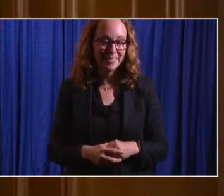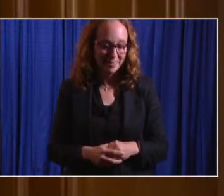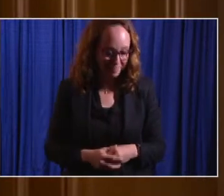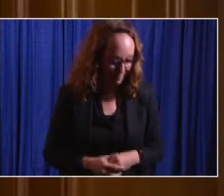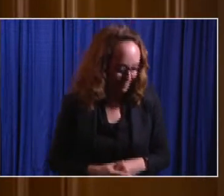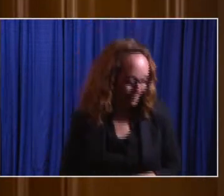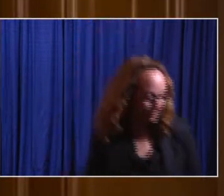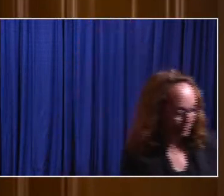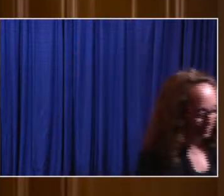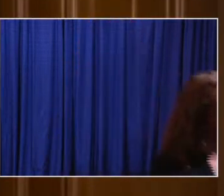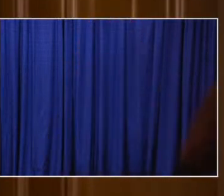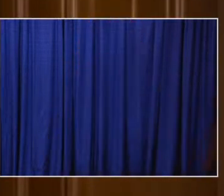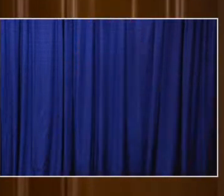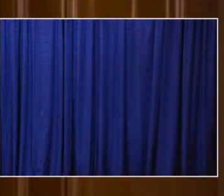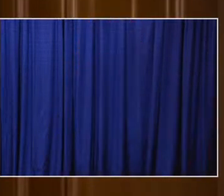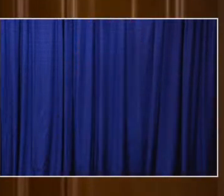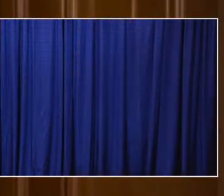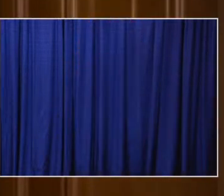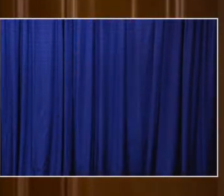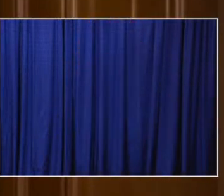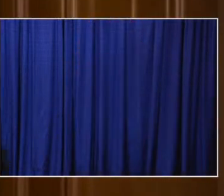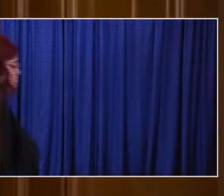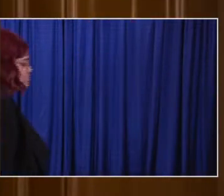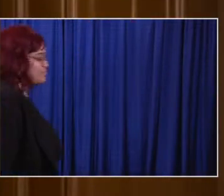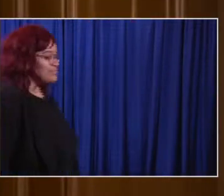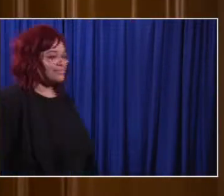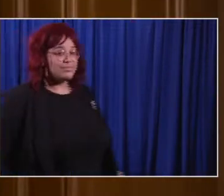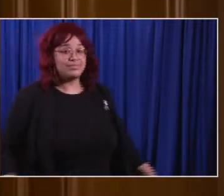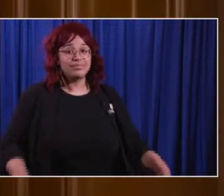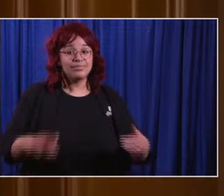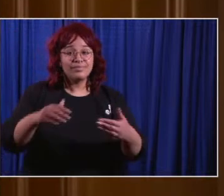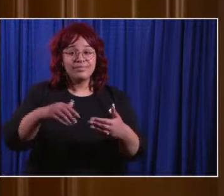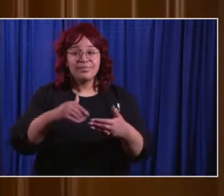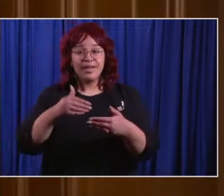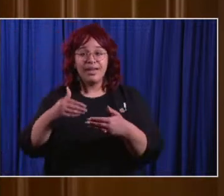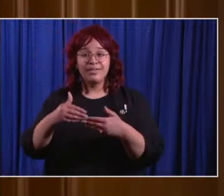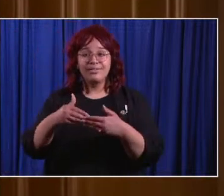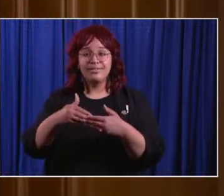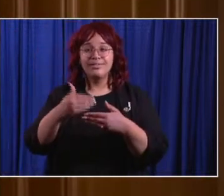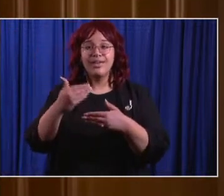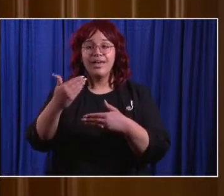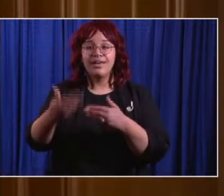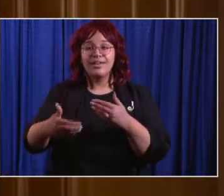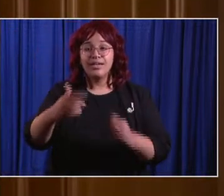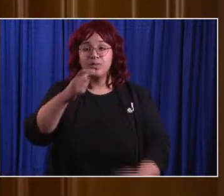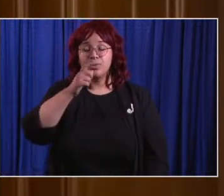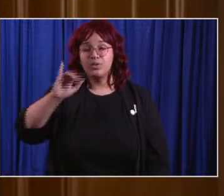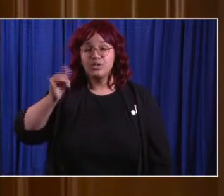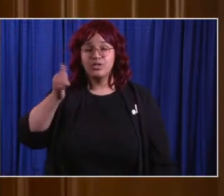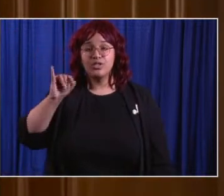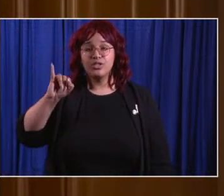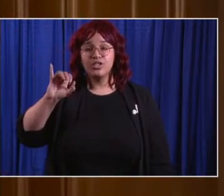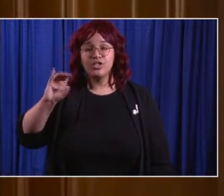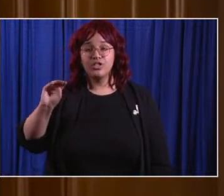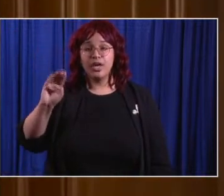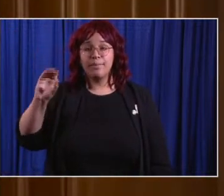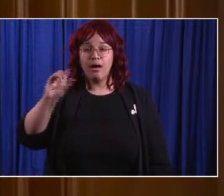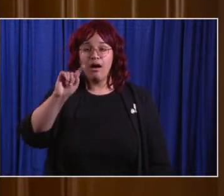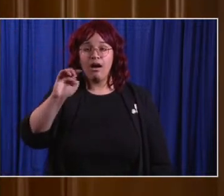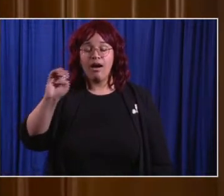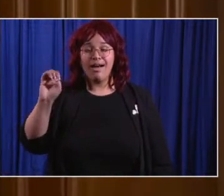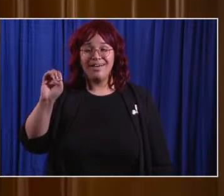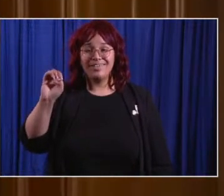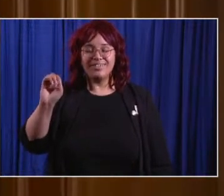Next question is from Jim Otte at WHIO in Dayton. Governor, I wanted to ask your opinion and analysis on what it's going to take if we're at